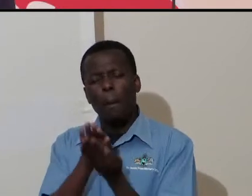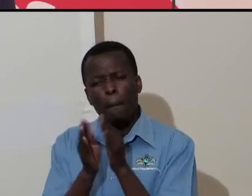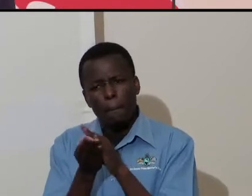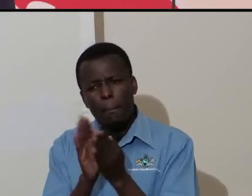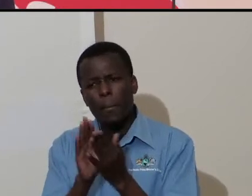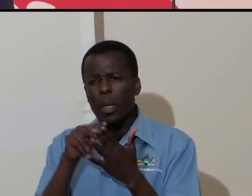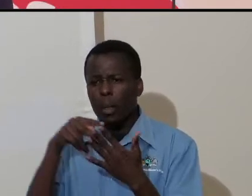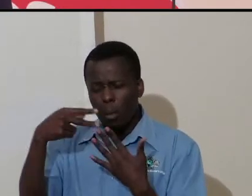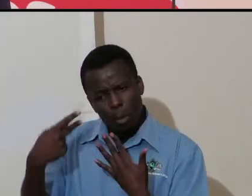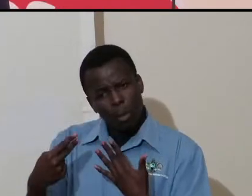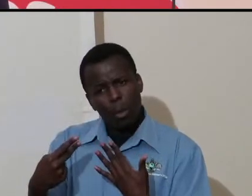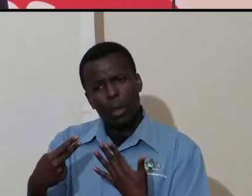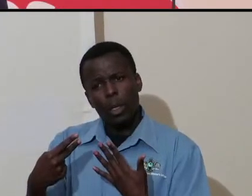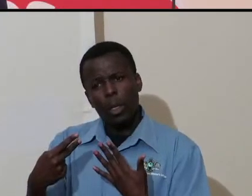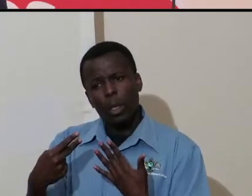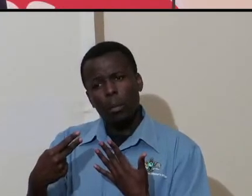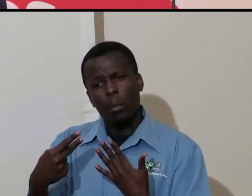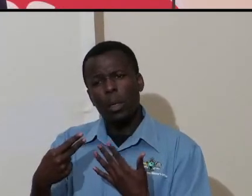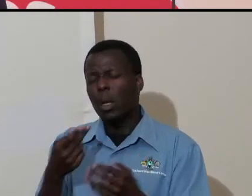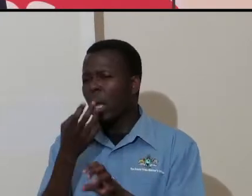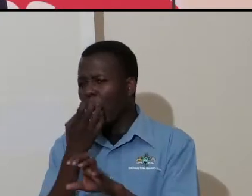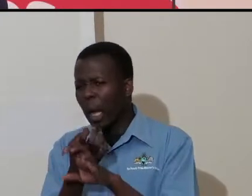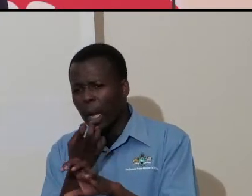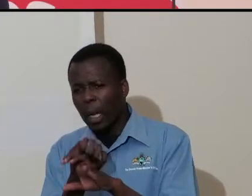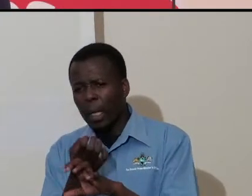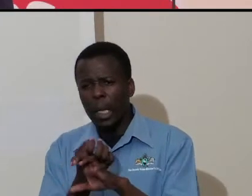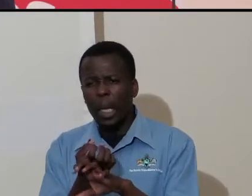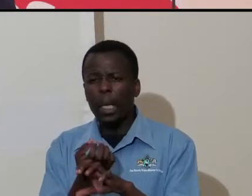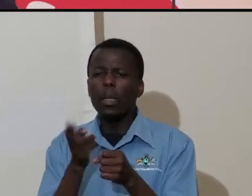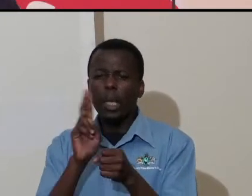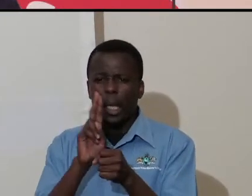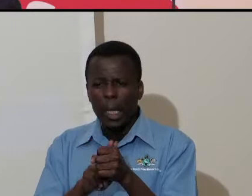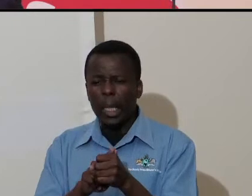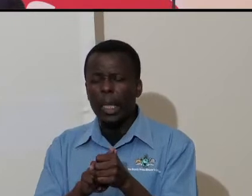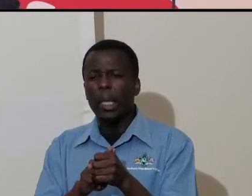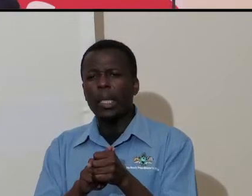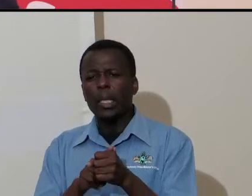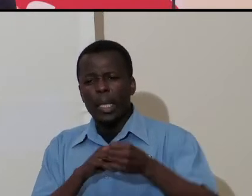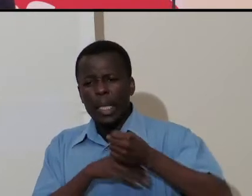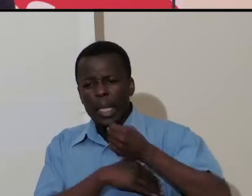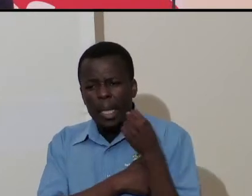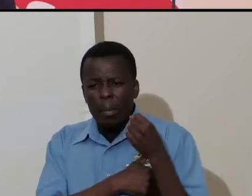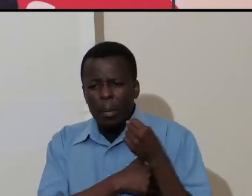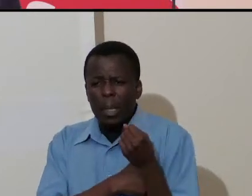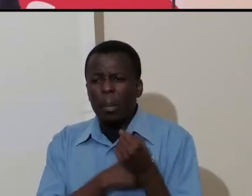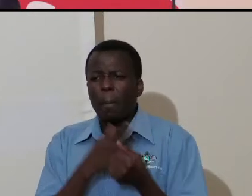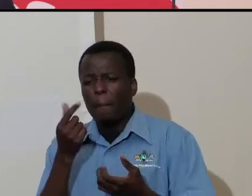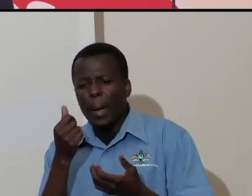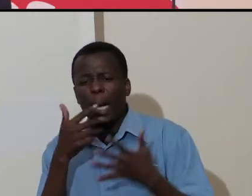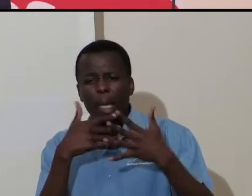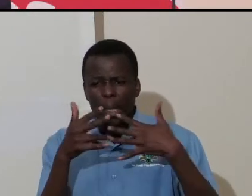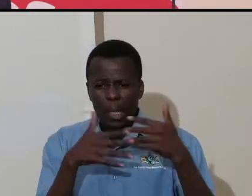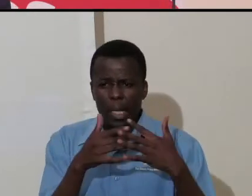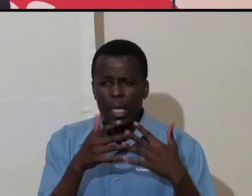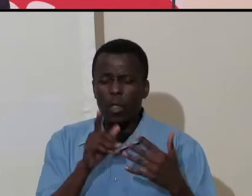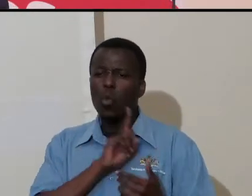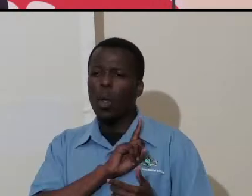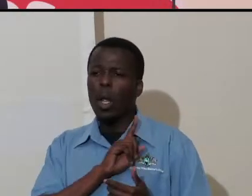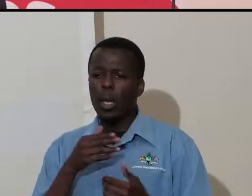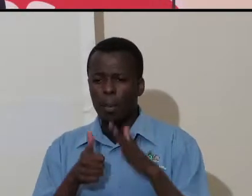changed rules such as inability to keep assets in organizations at the end of project